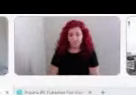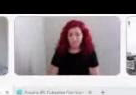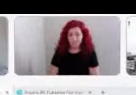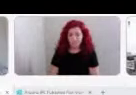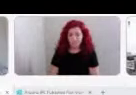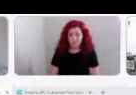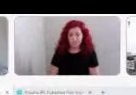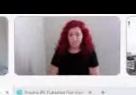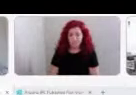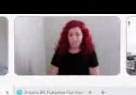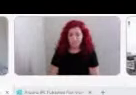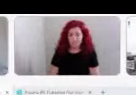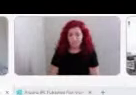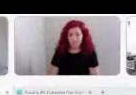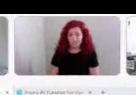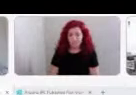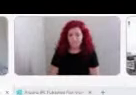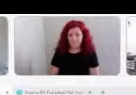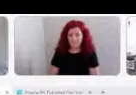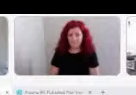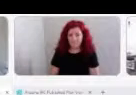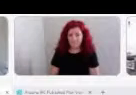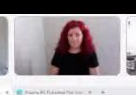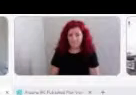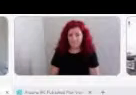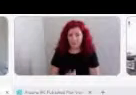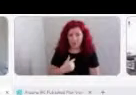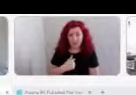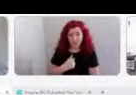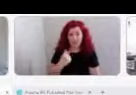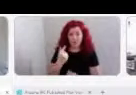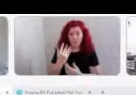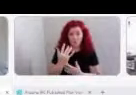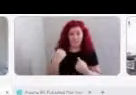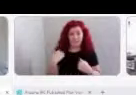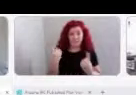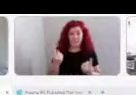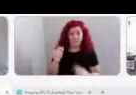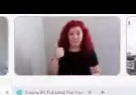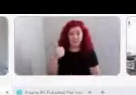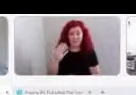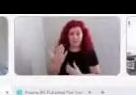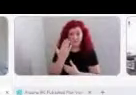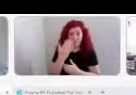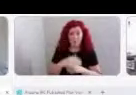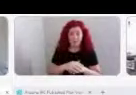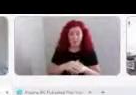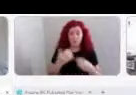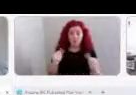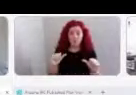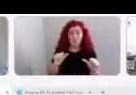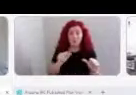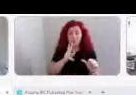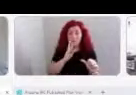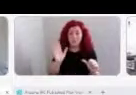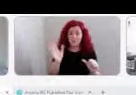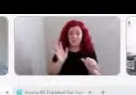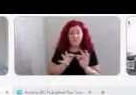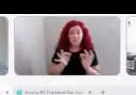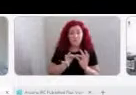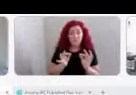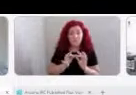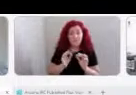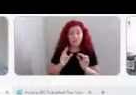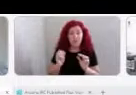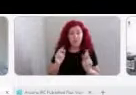appreciate this i also uh waited uh since 10 o'clock um to try to give some comments and the